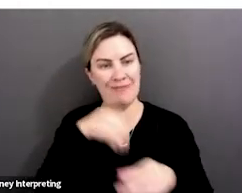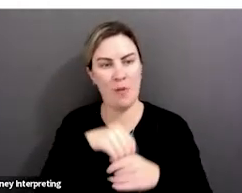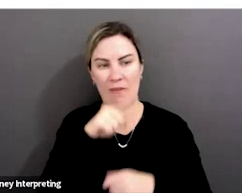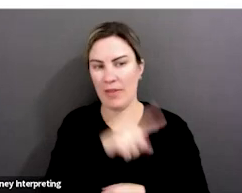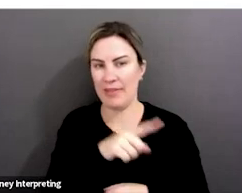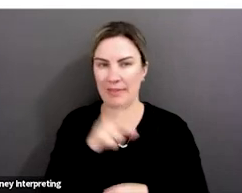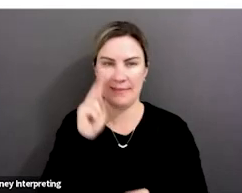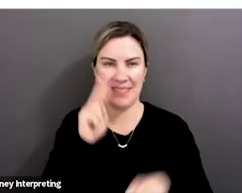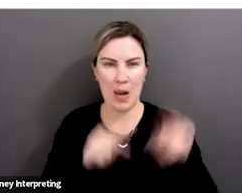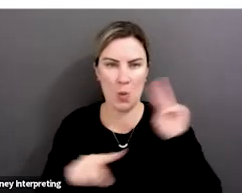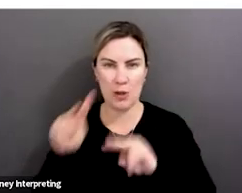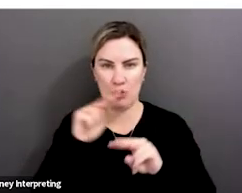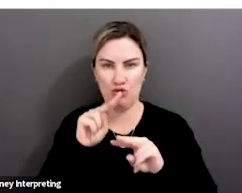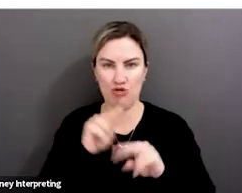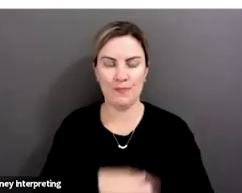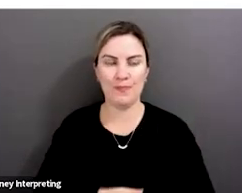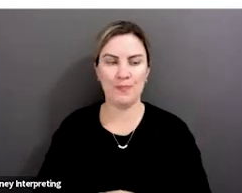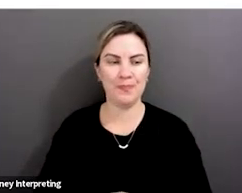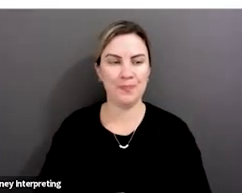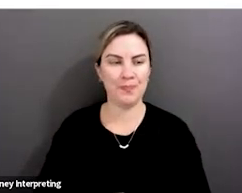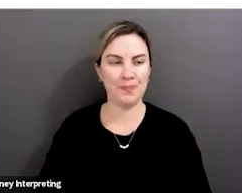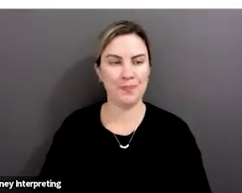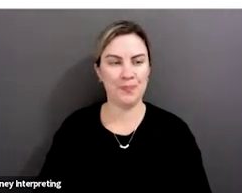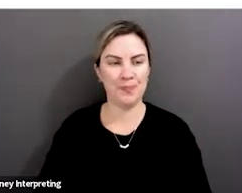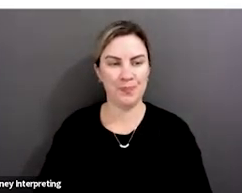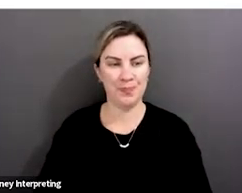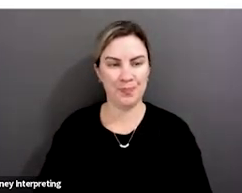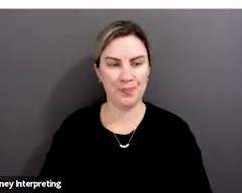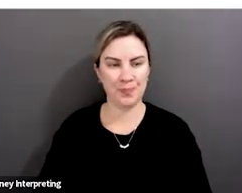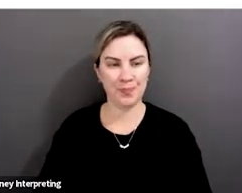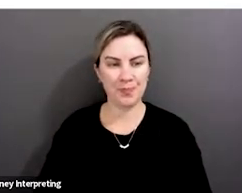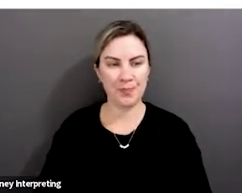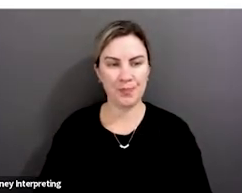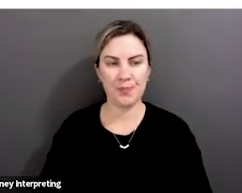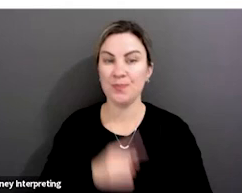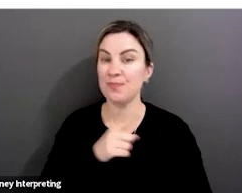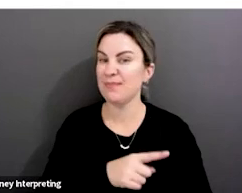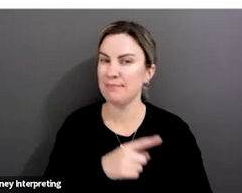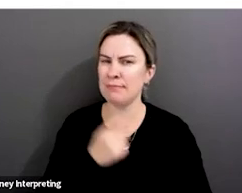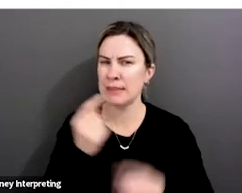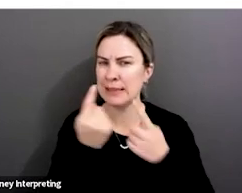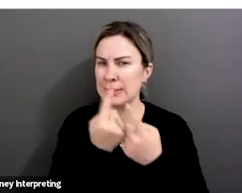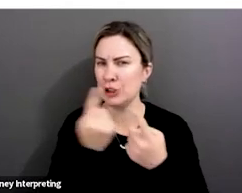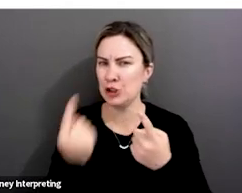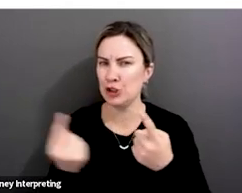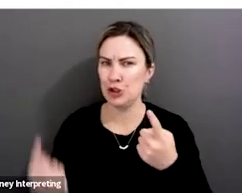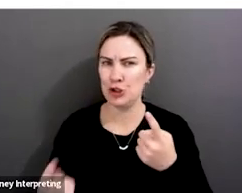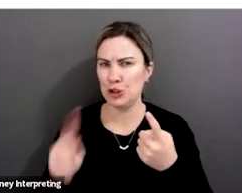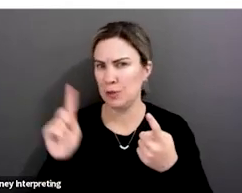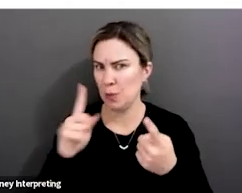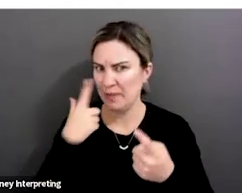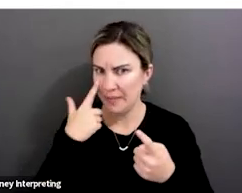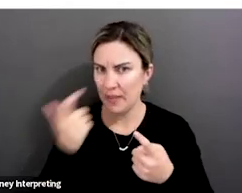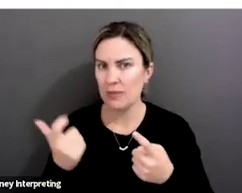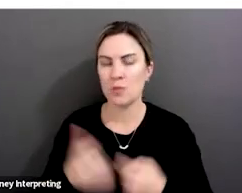as well. So I'll go into my next slide now and share a little bit about each of those levels that we found